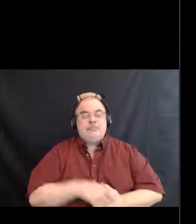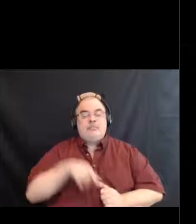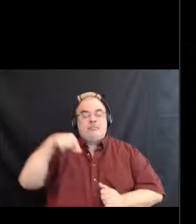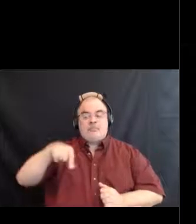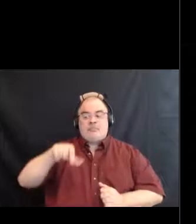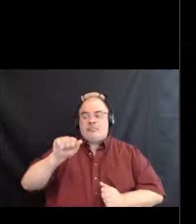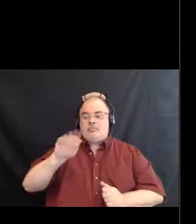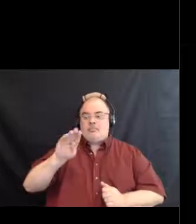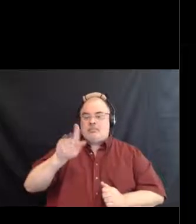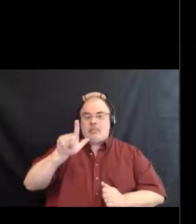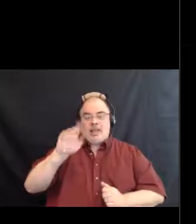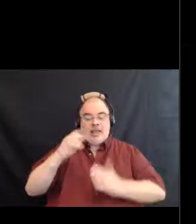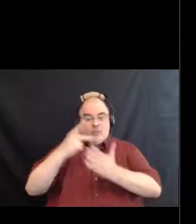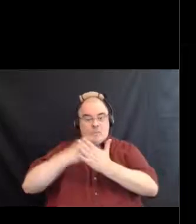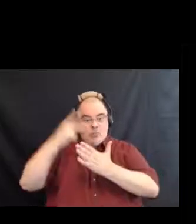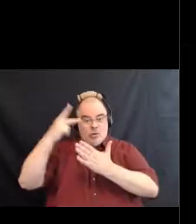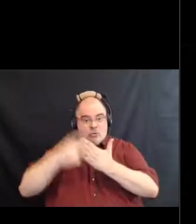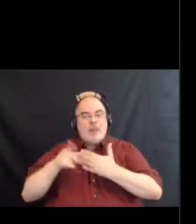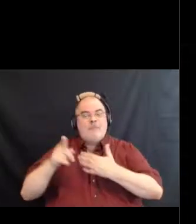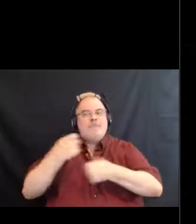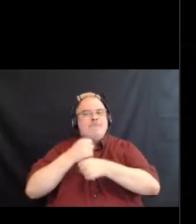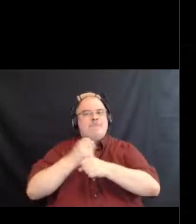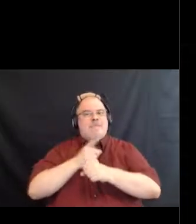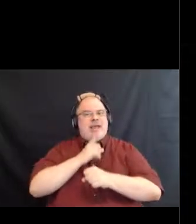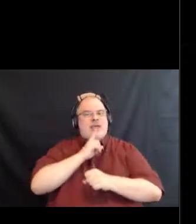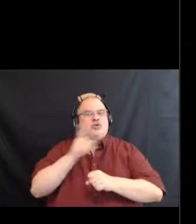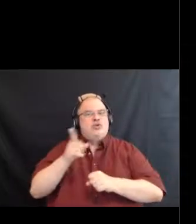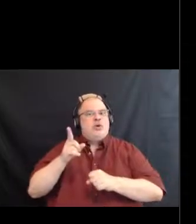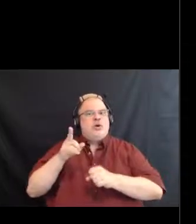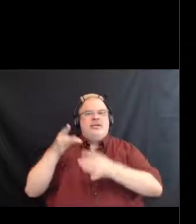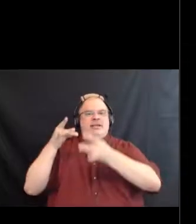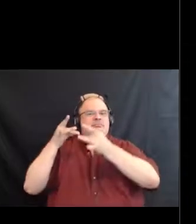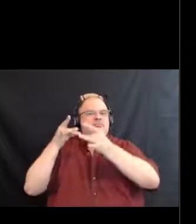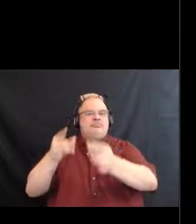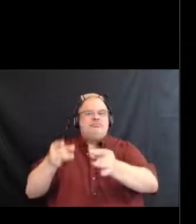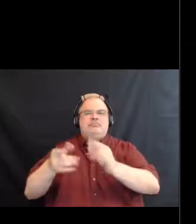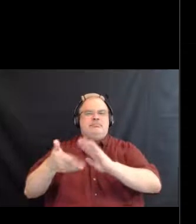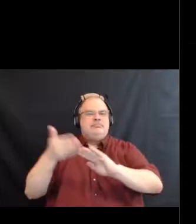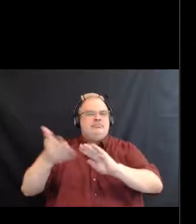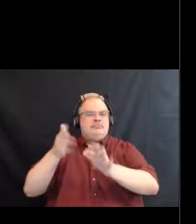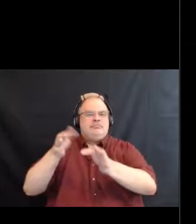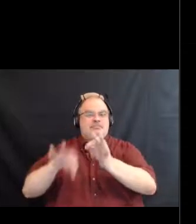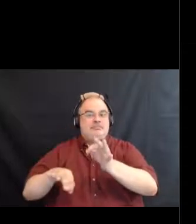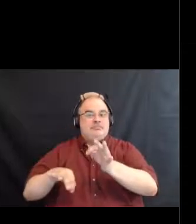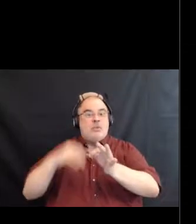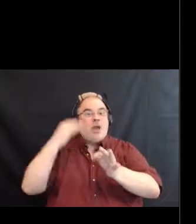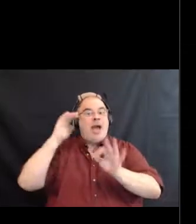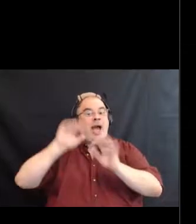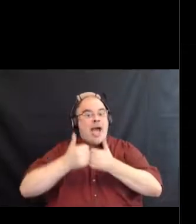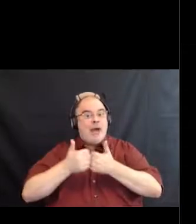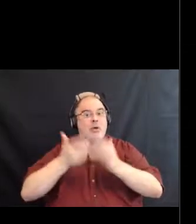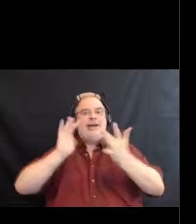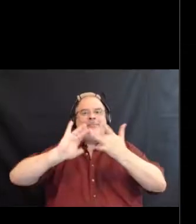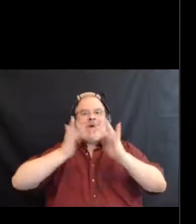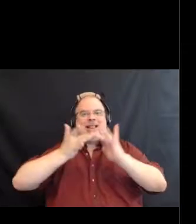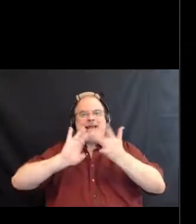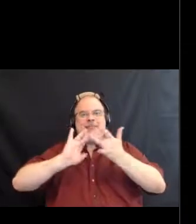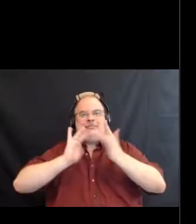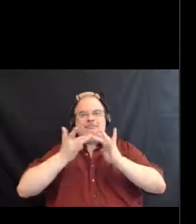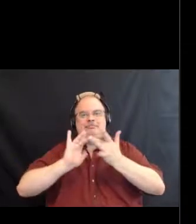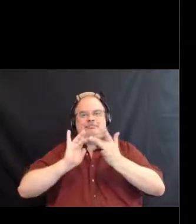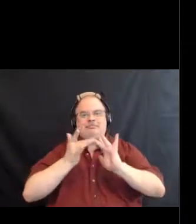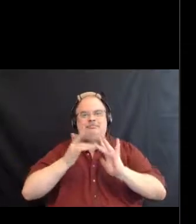we wanted to make sure that this enrollment process was streamlined, and so it's done all online on ableunited.com. We do